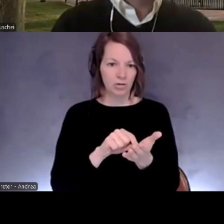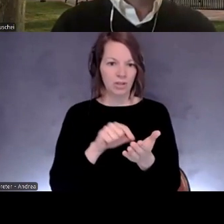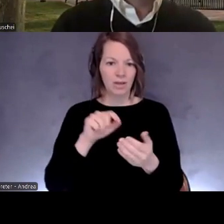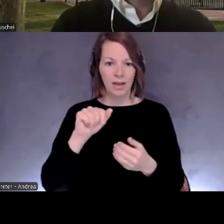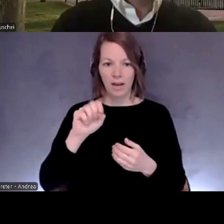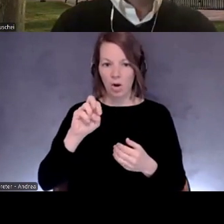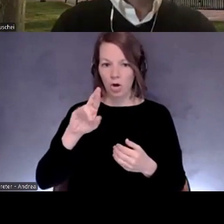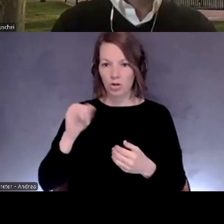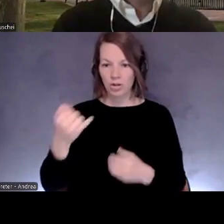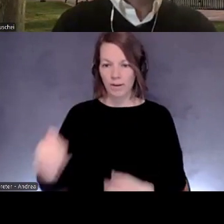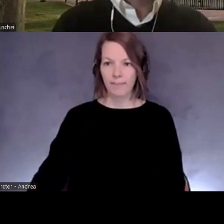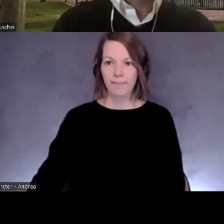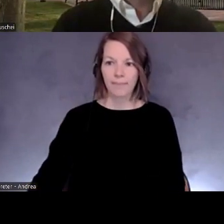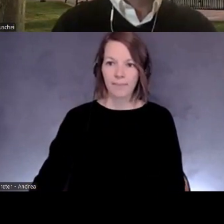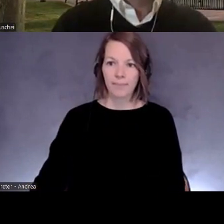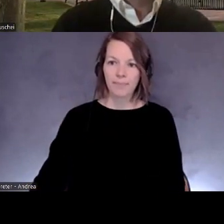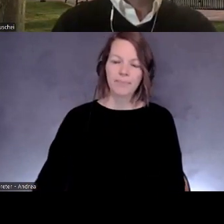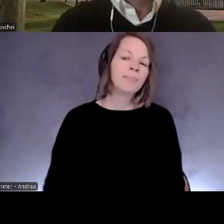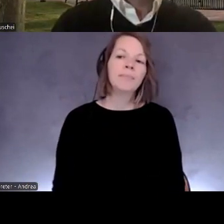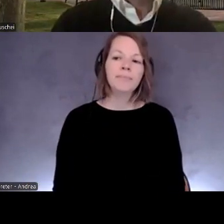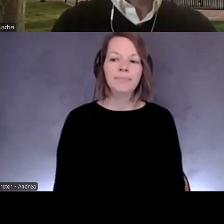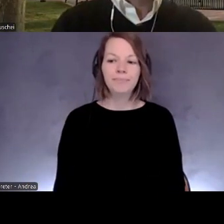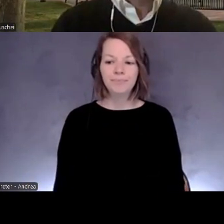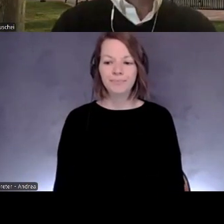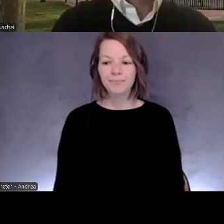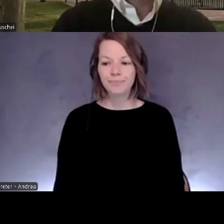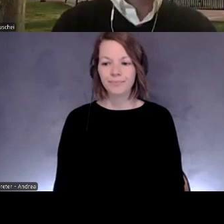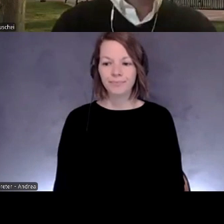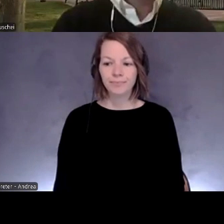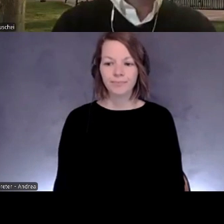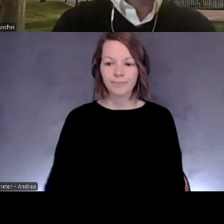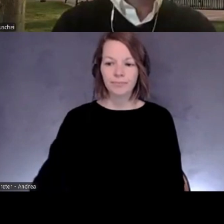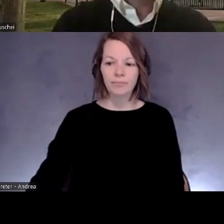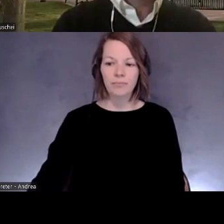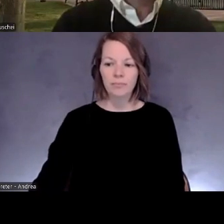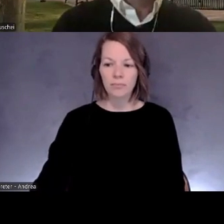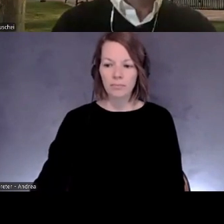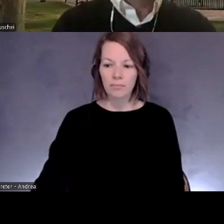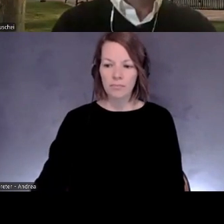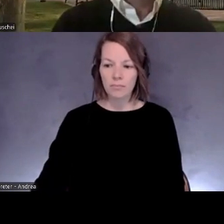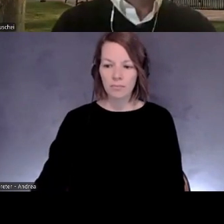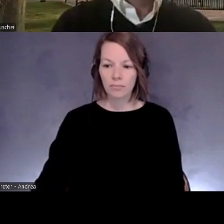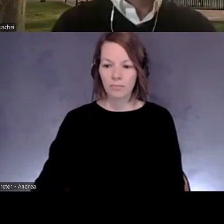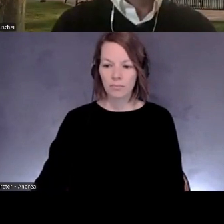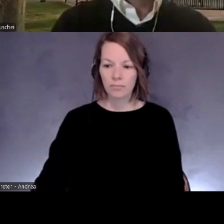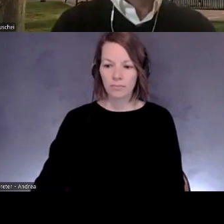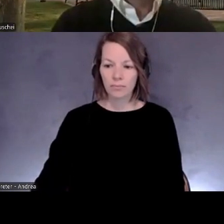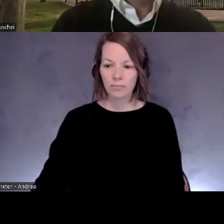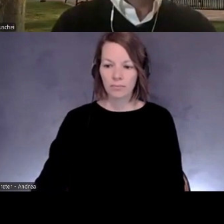AERJ. Okay. Let me see.